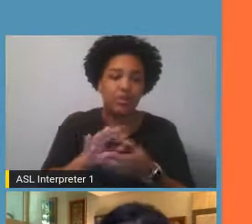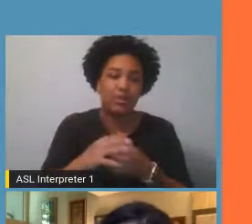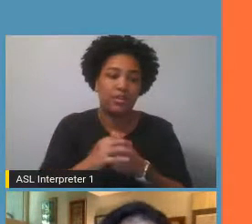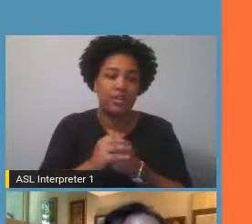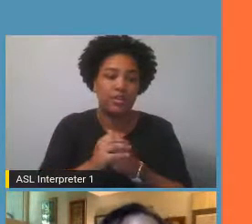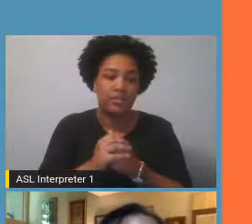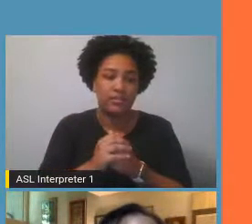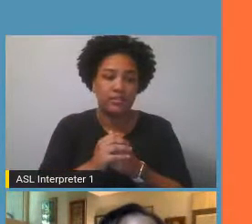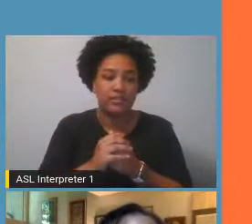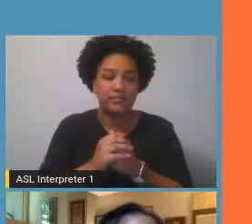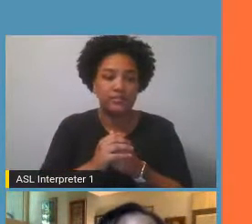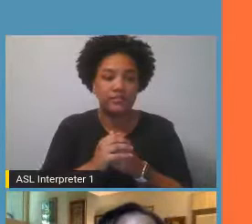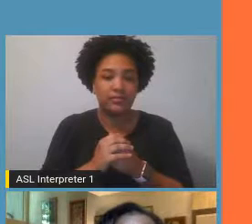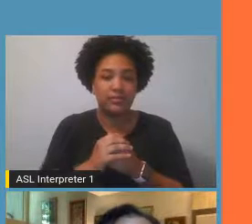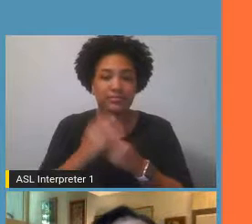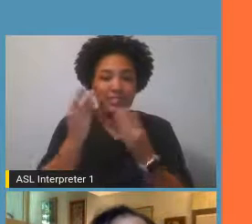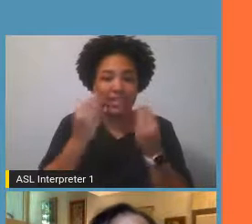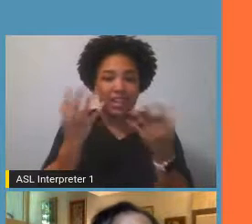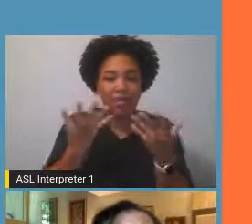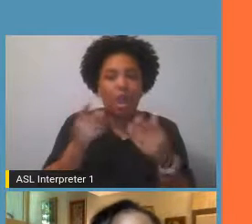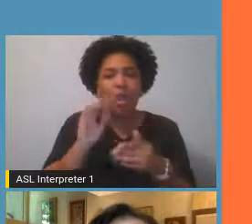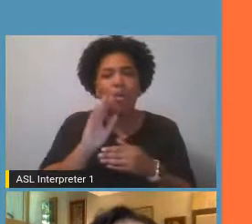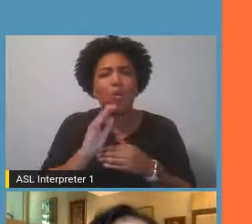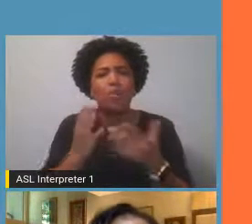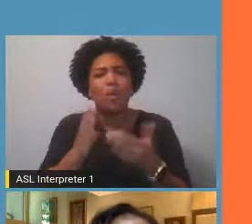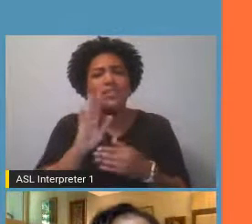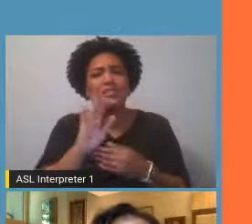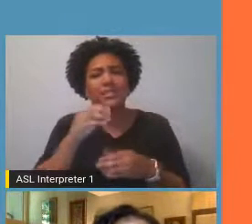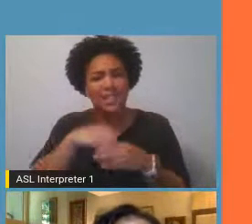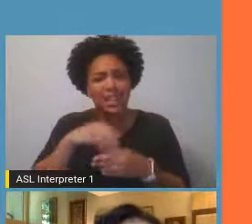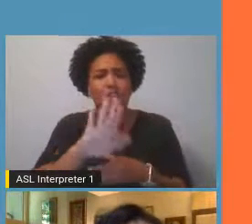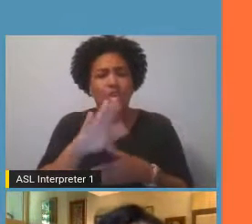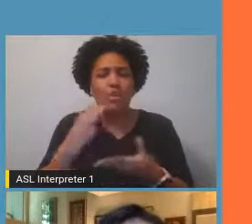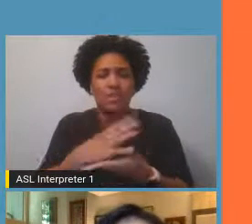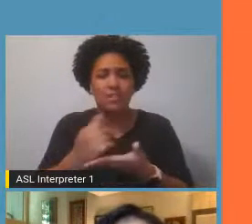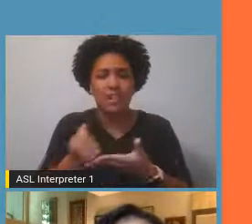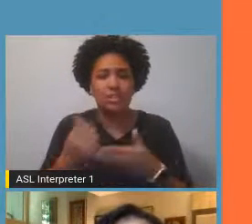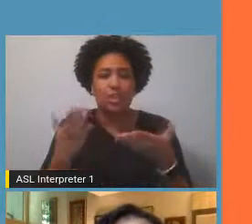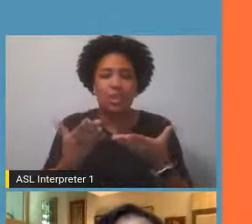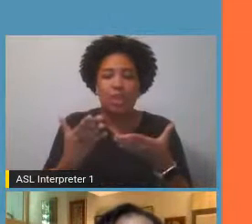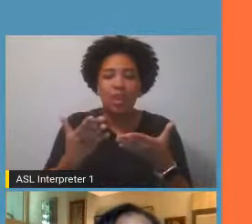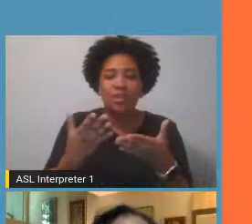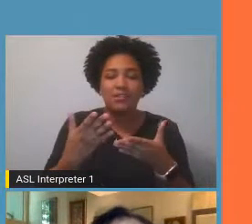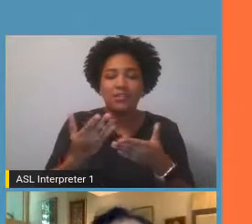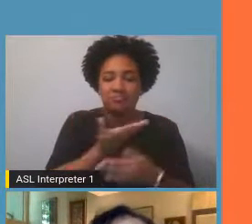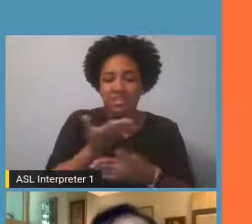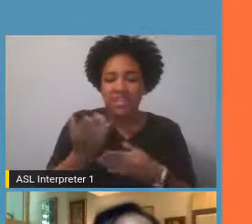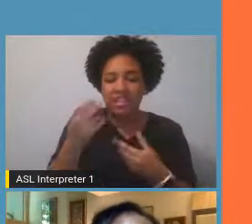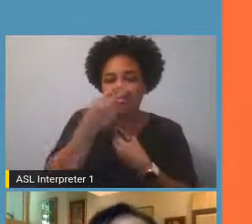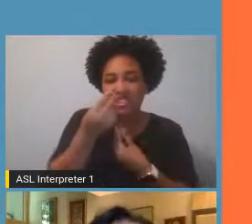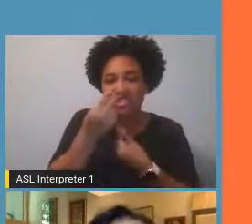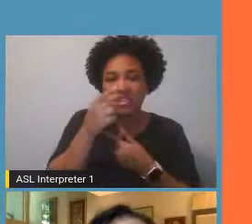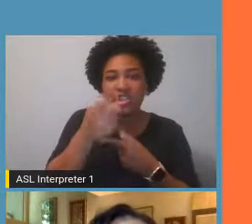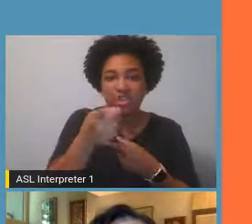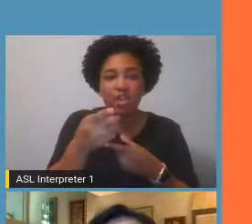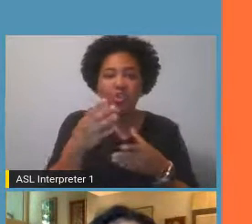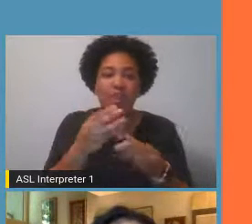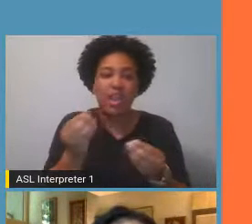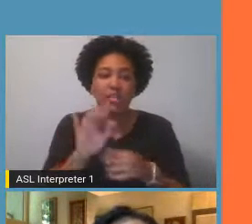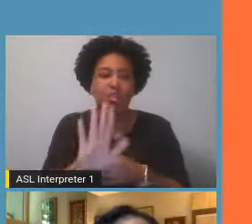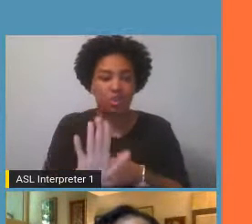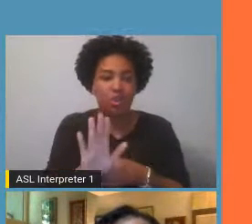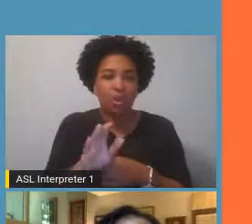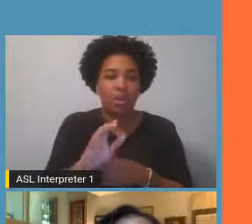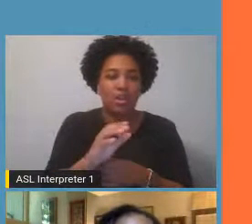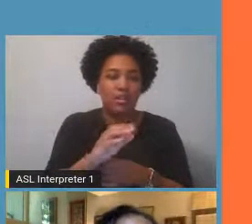in your collection. So you can determine which items are of interest to your patrons. You can prioritize them